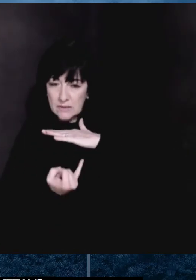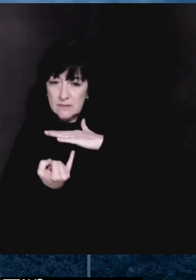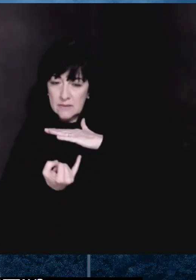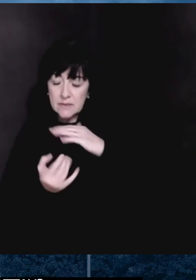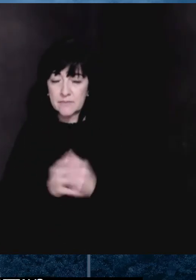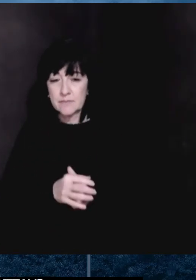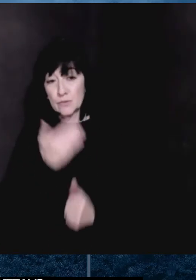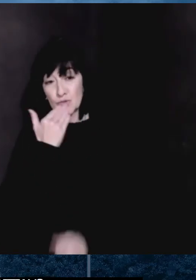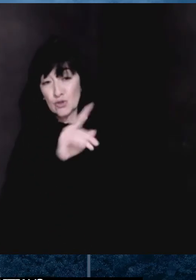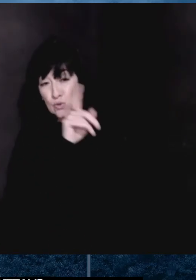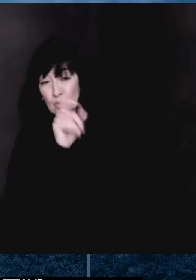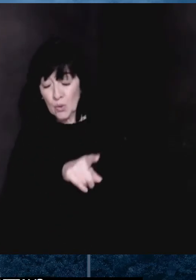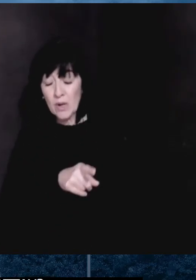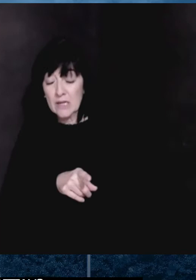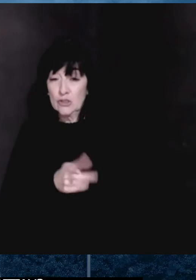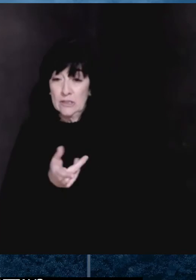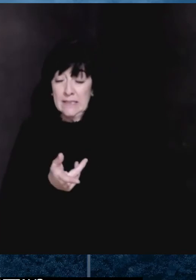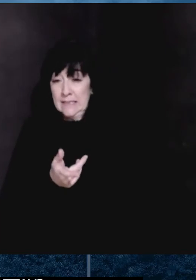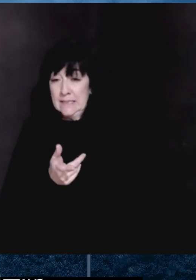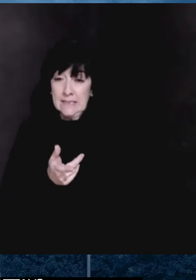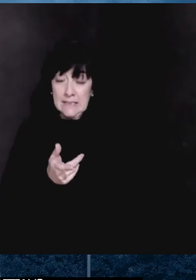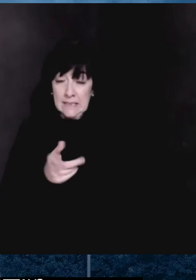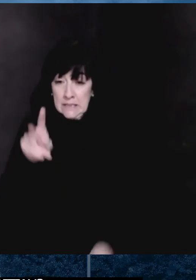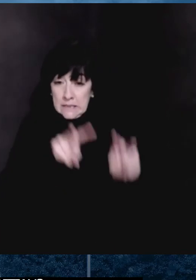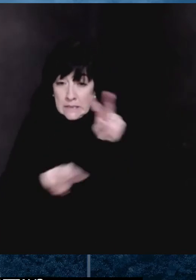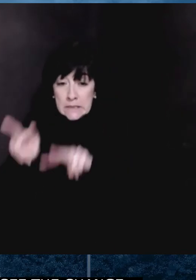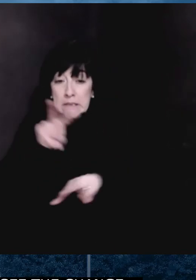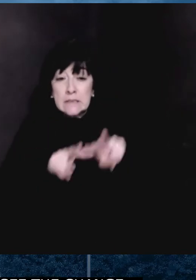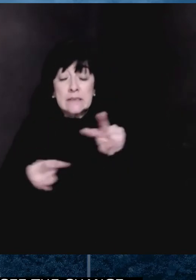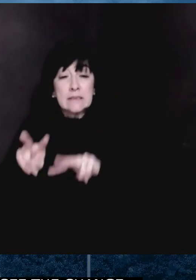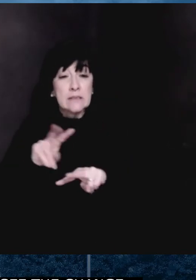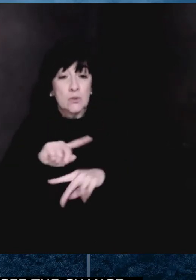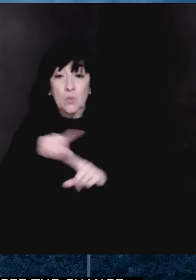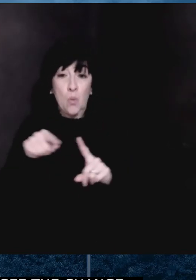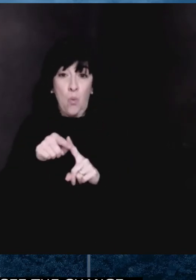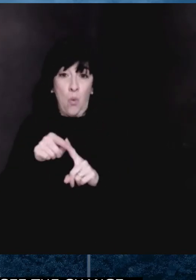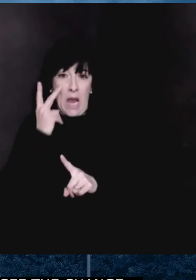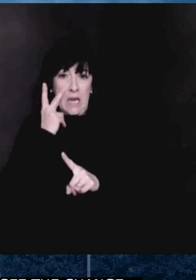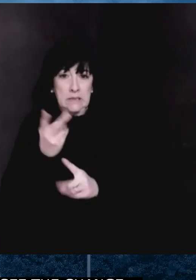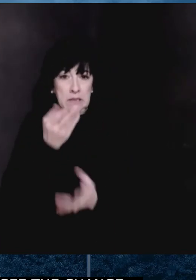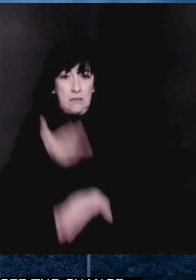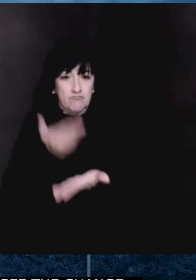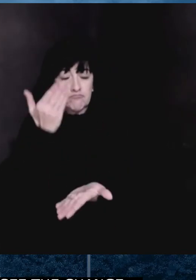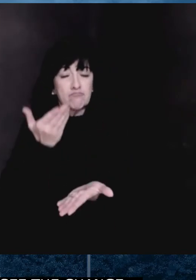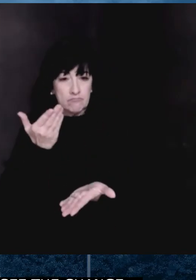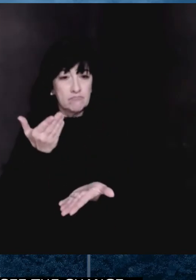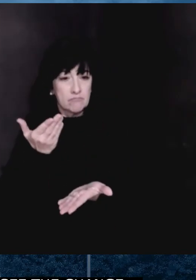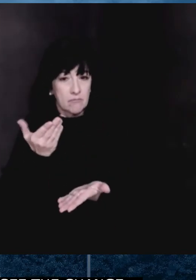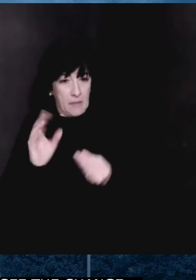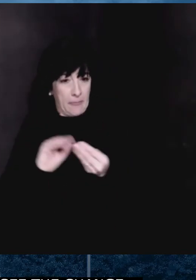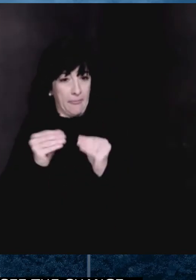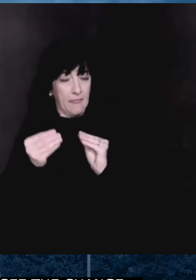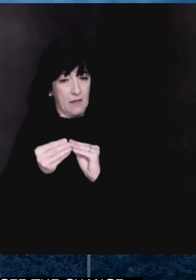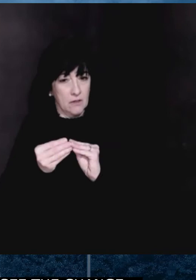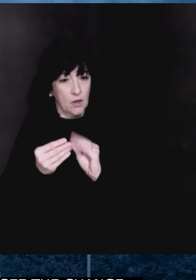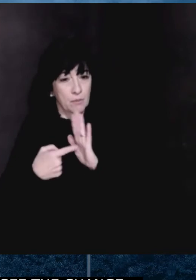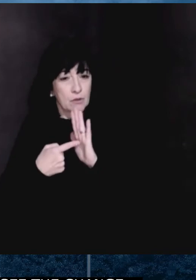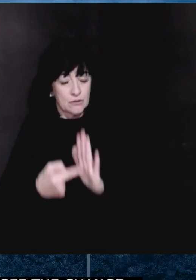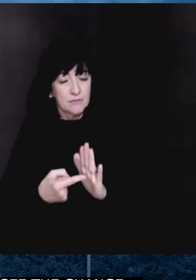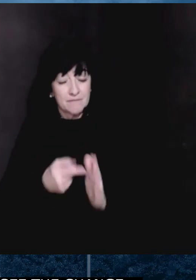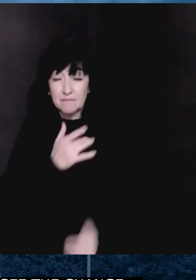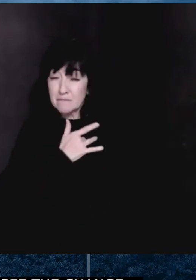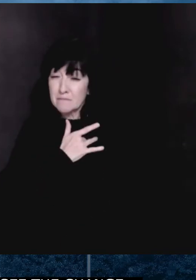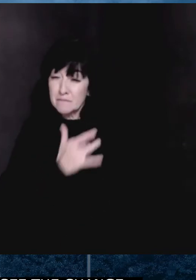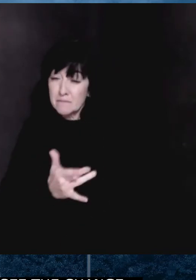And typically after people have been exposed, 5 to 7 days after exposure, you'll have a